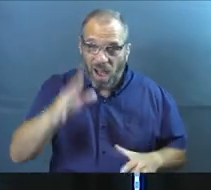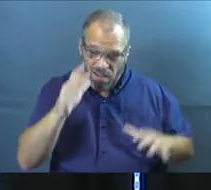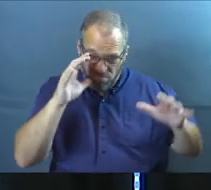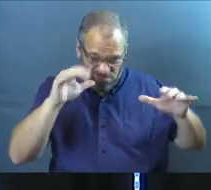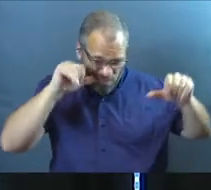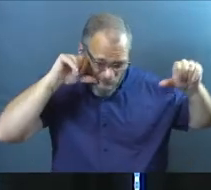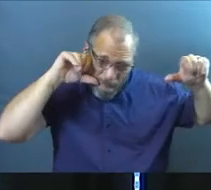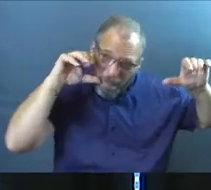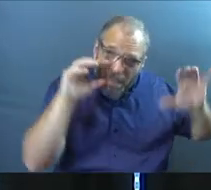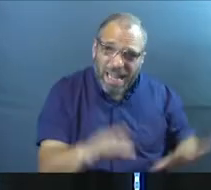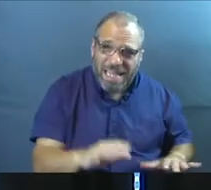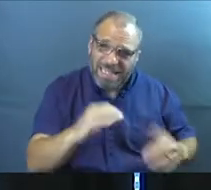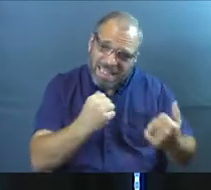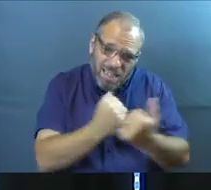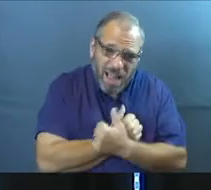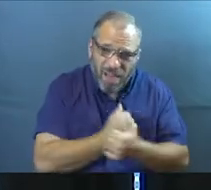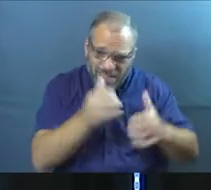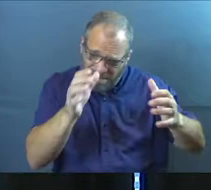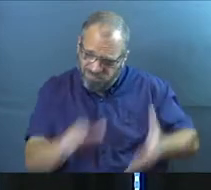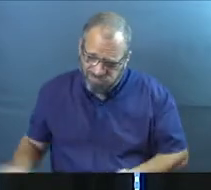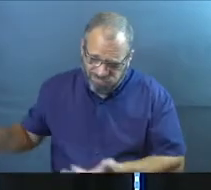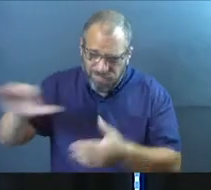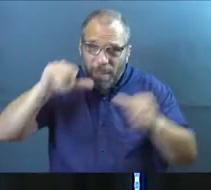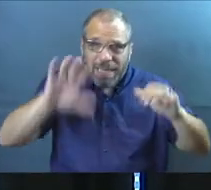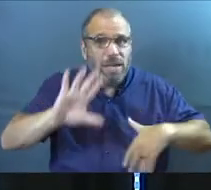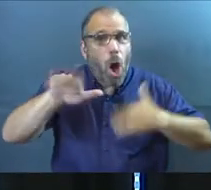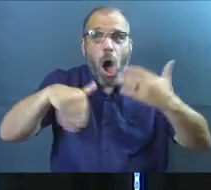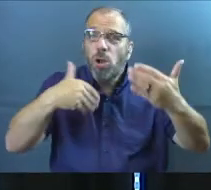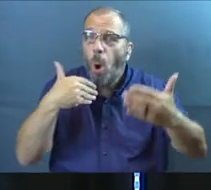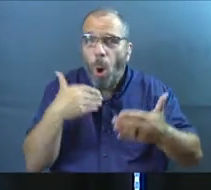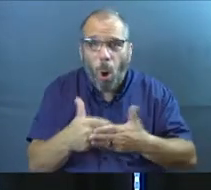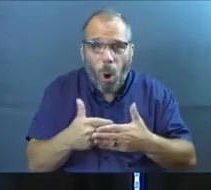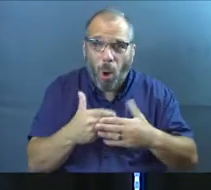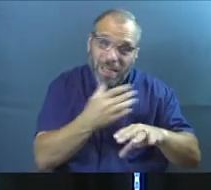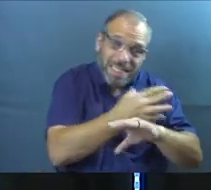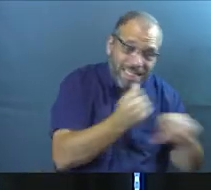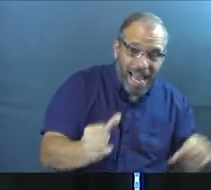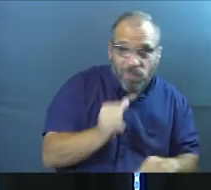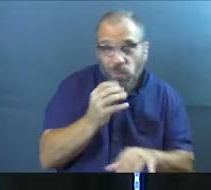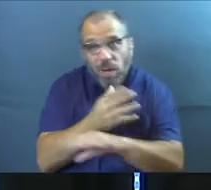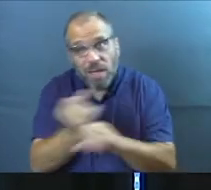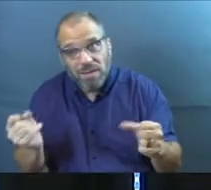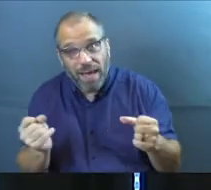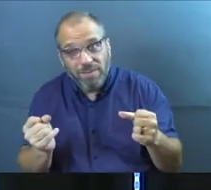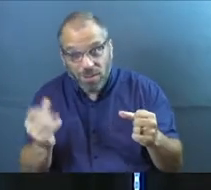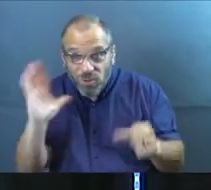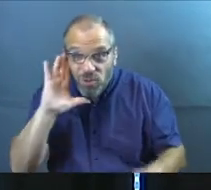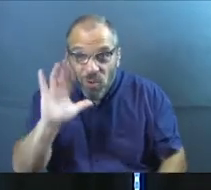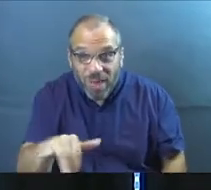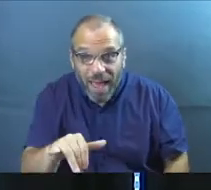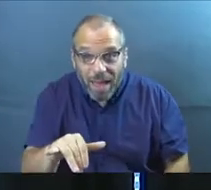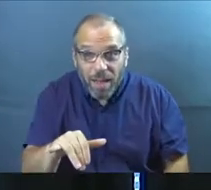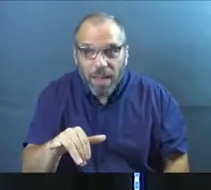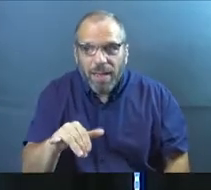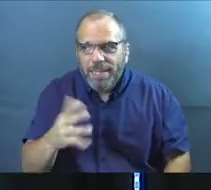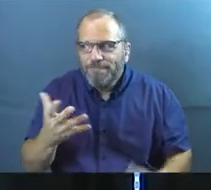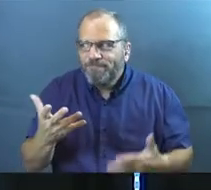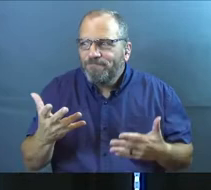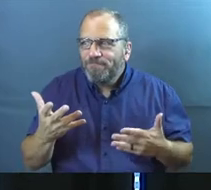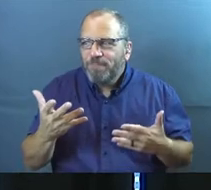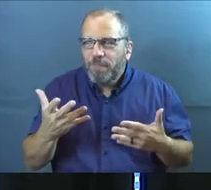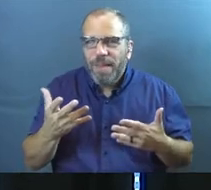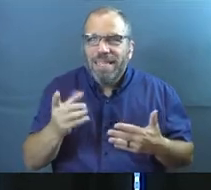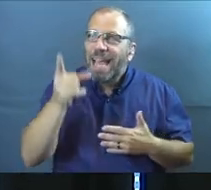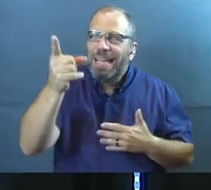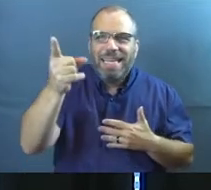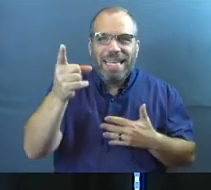God and his love is he pours out blessings on everybody. Yeah. Do you know that? And it's part of the way that